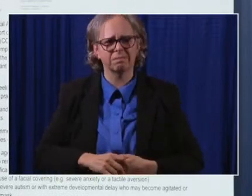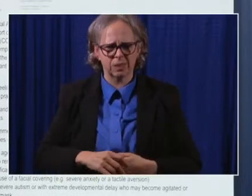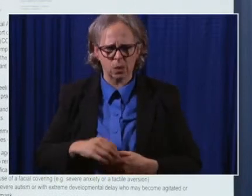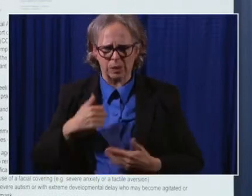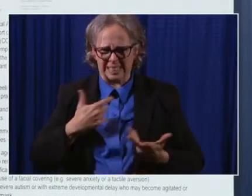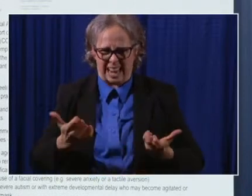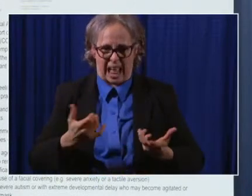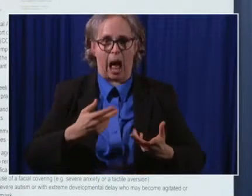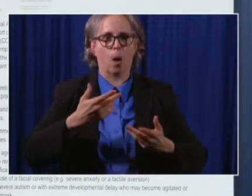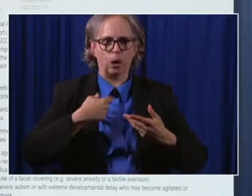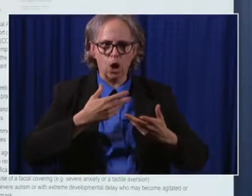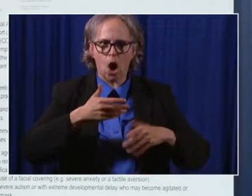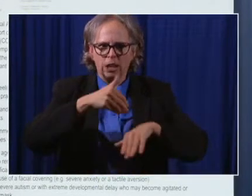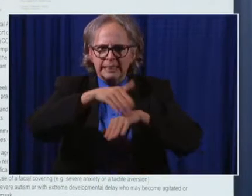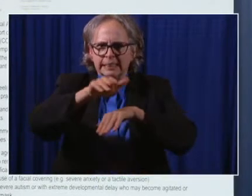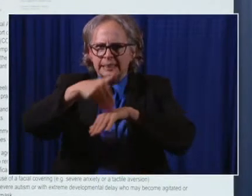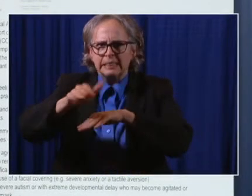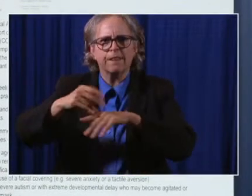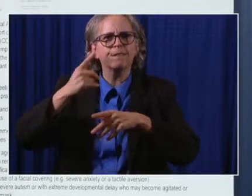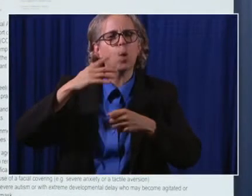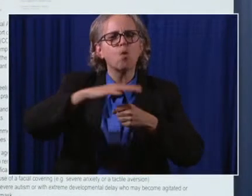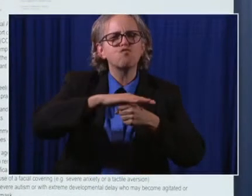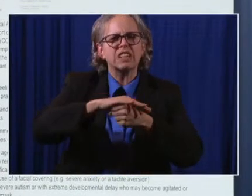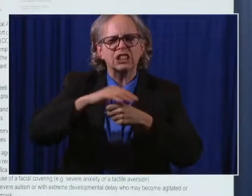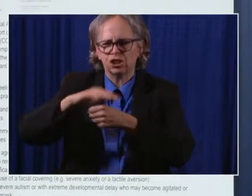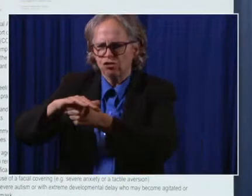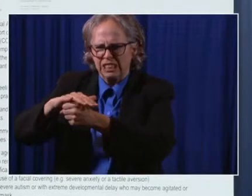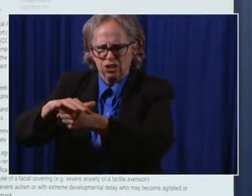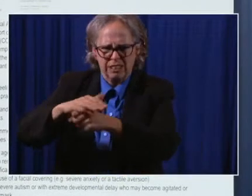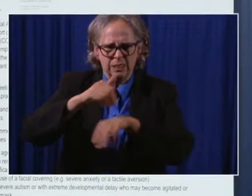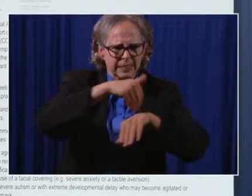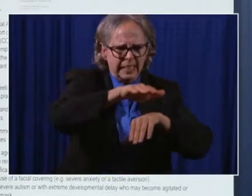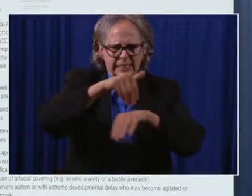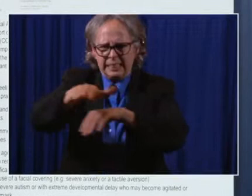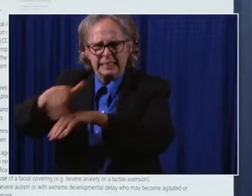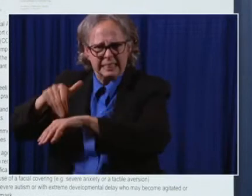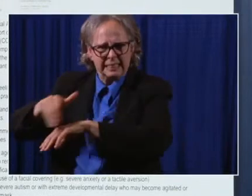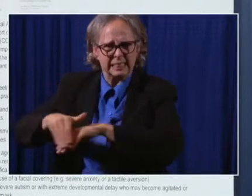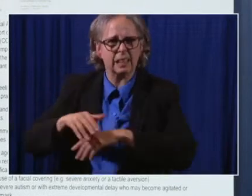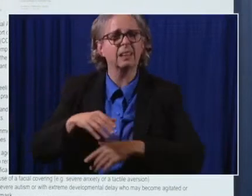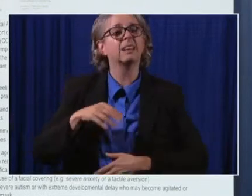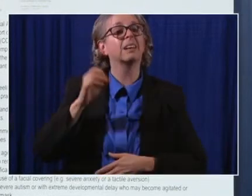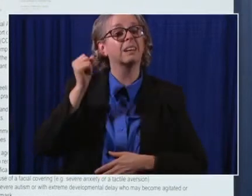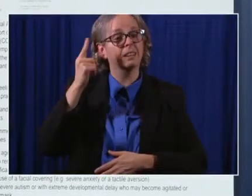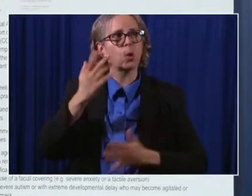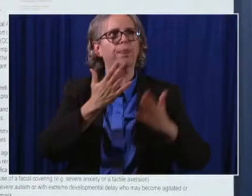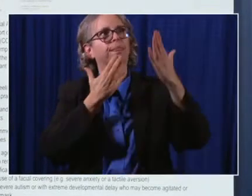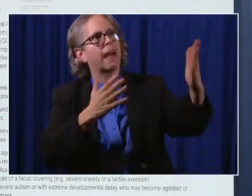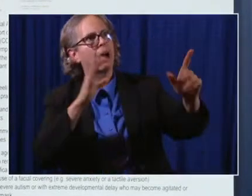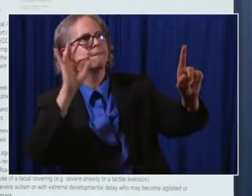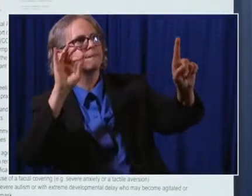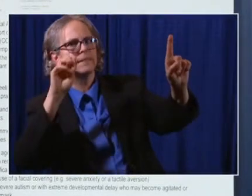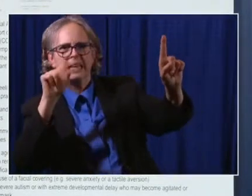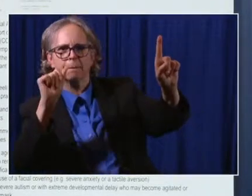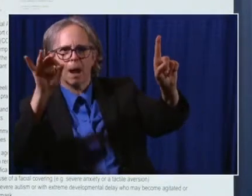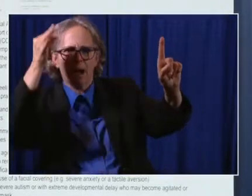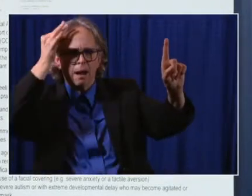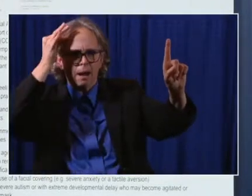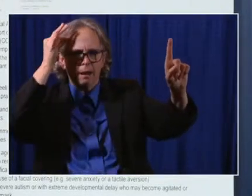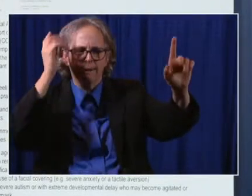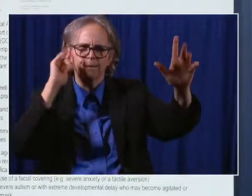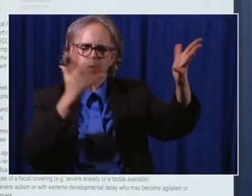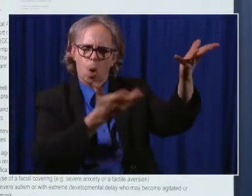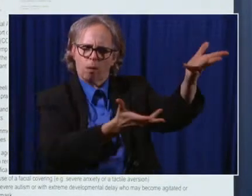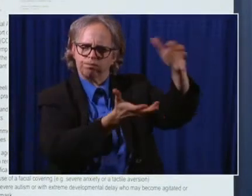like to thank them and FEMA for their partnership as we try to make sure schools and families have access to the resources they need to plan for the